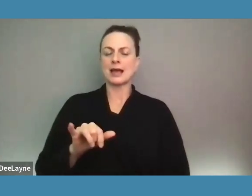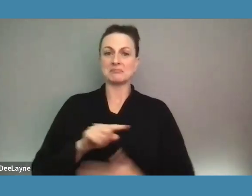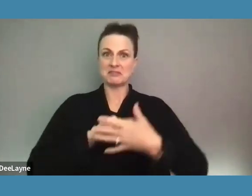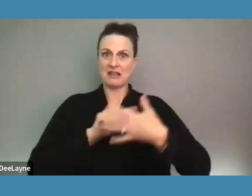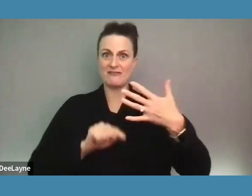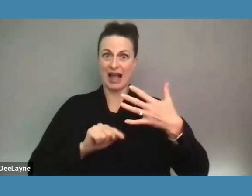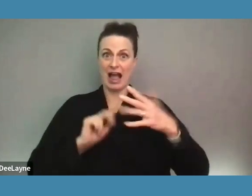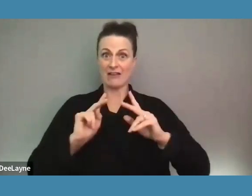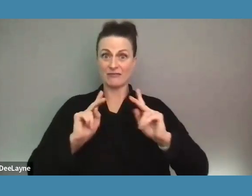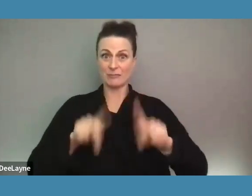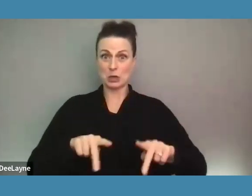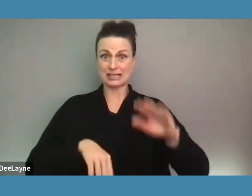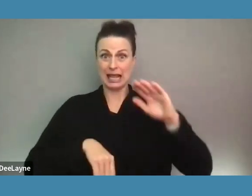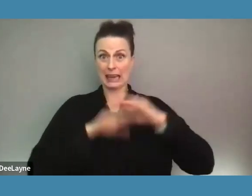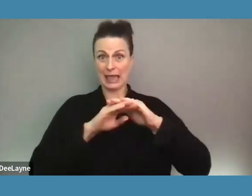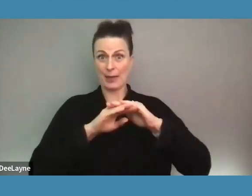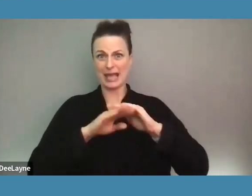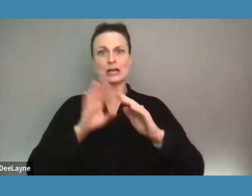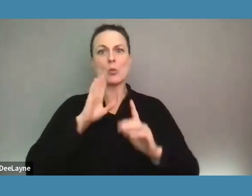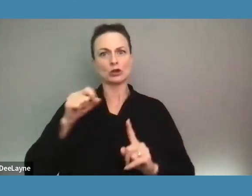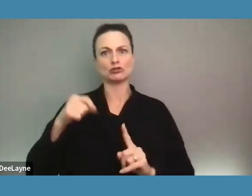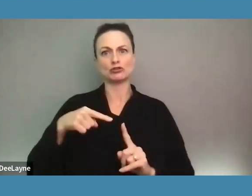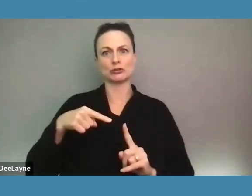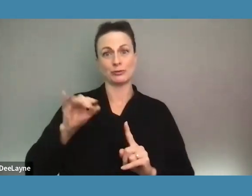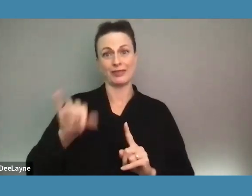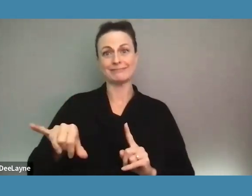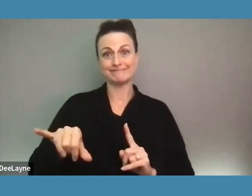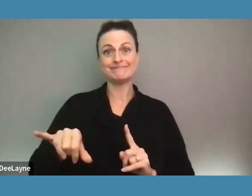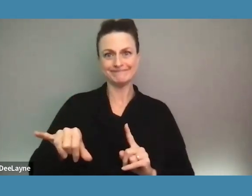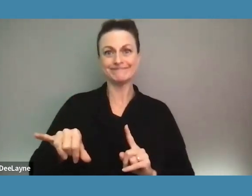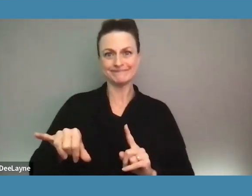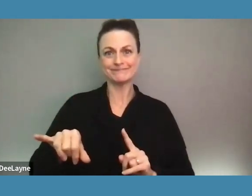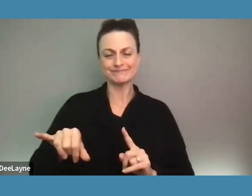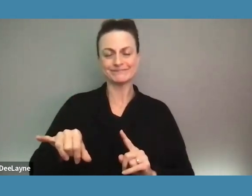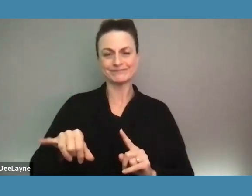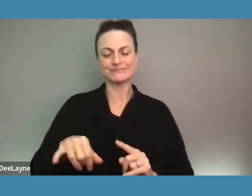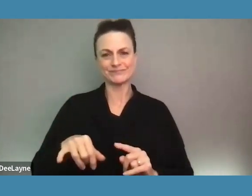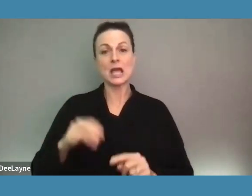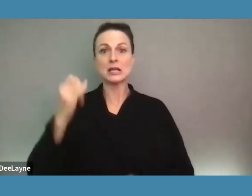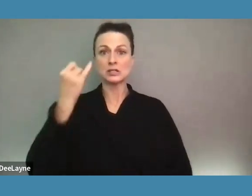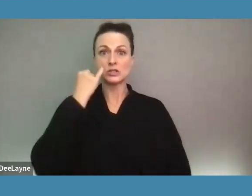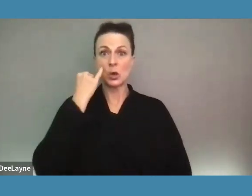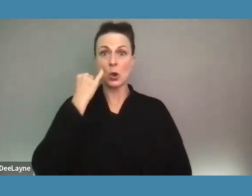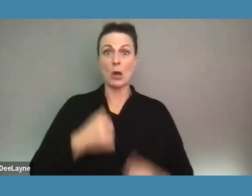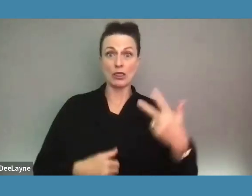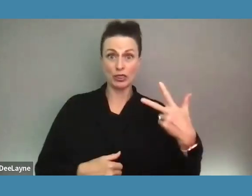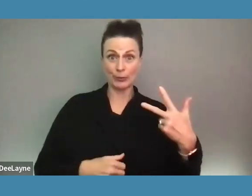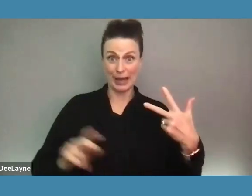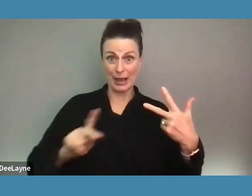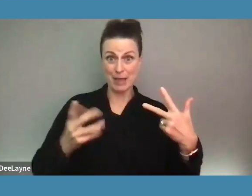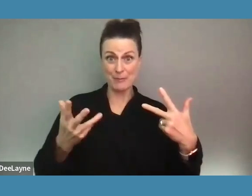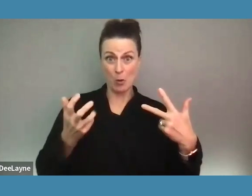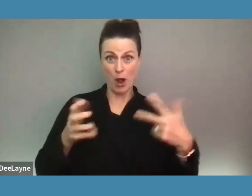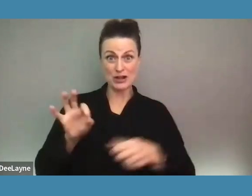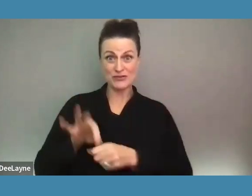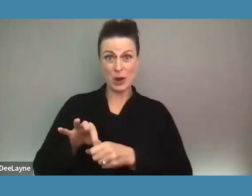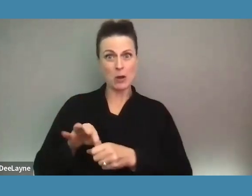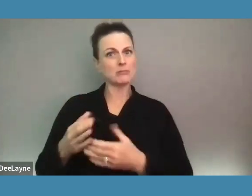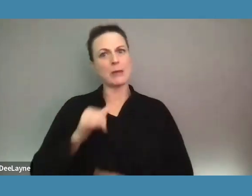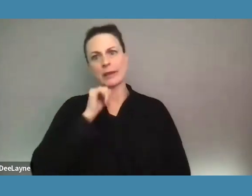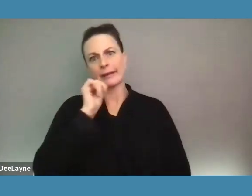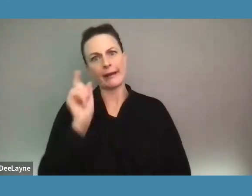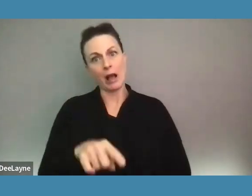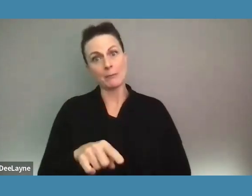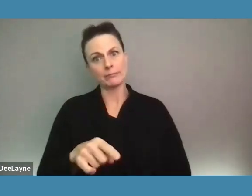5-person limit will be what triggers that. So if it was three people that wanted to vote, they may not come out. They